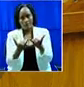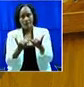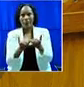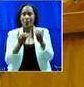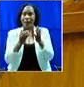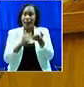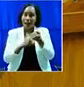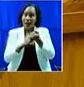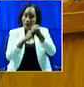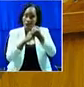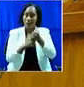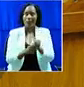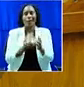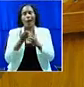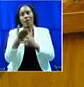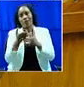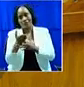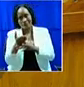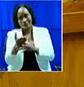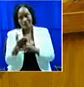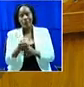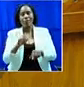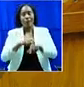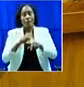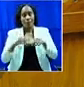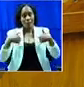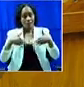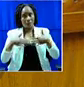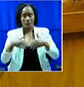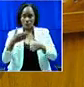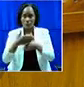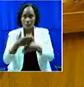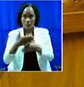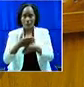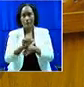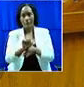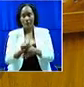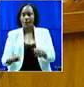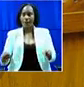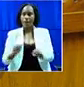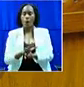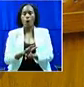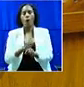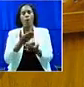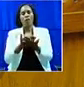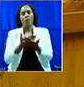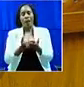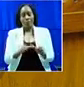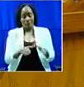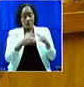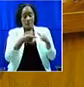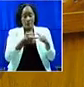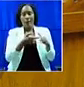assistance as they resume their operations and that the full potential of this scheme can